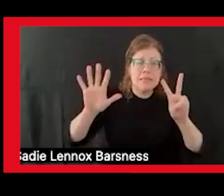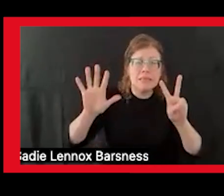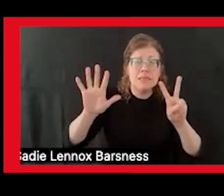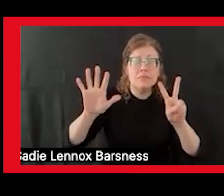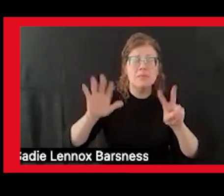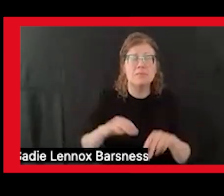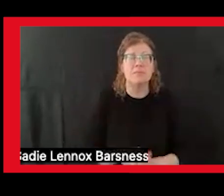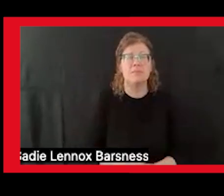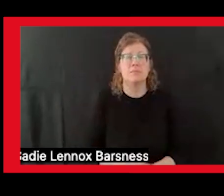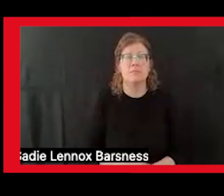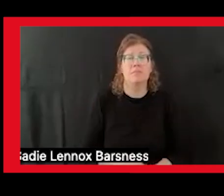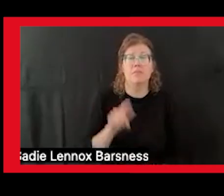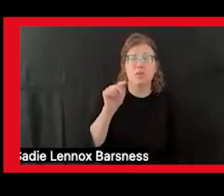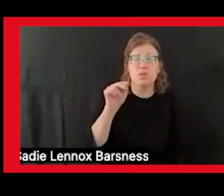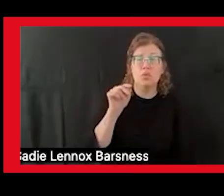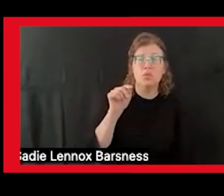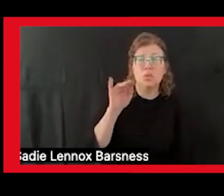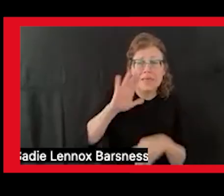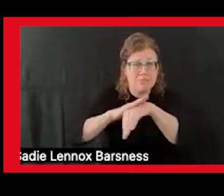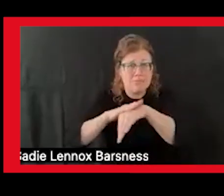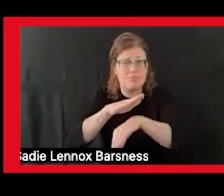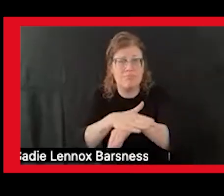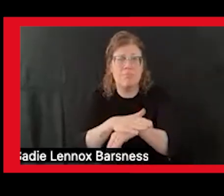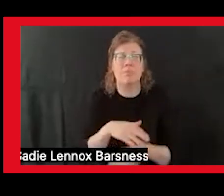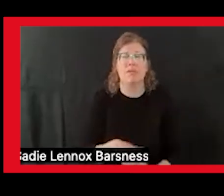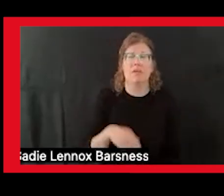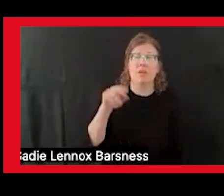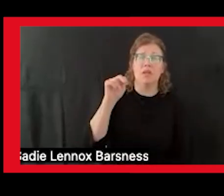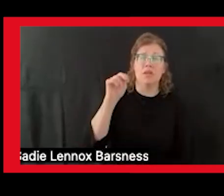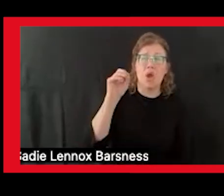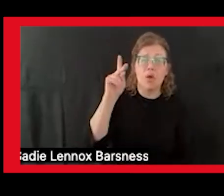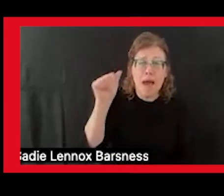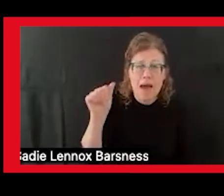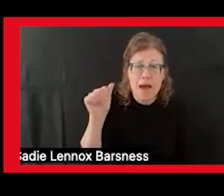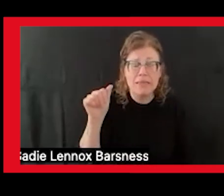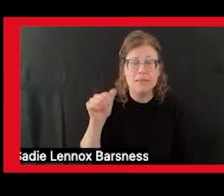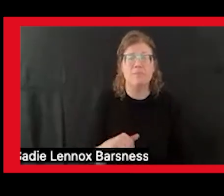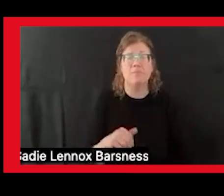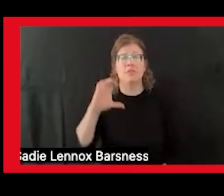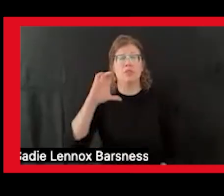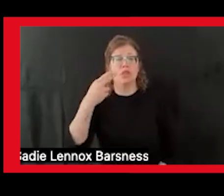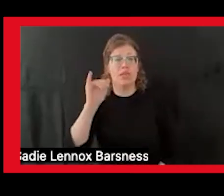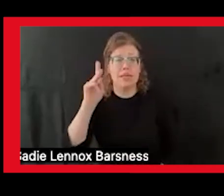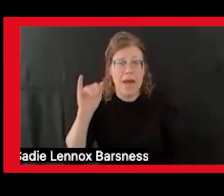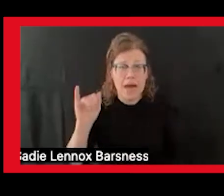First Nations. Today, this land is home to the Otipemisiwak